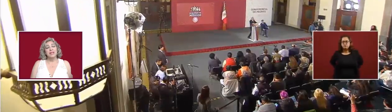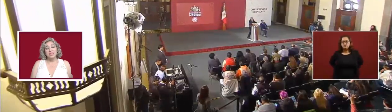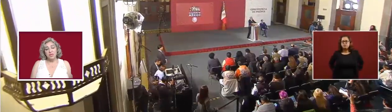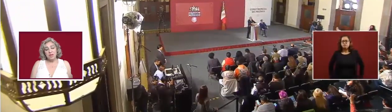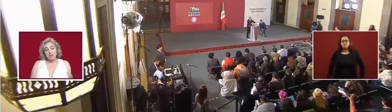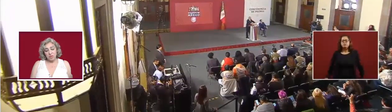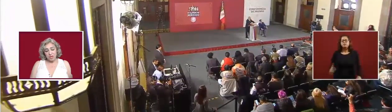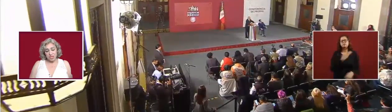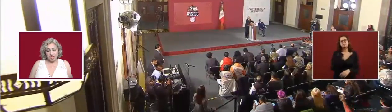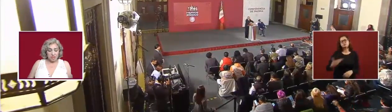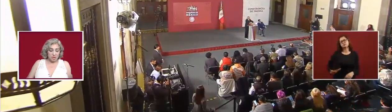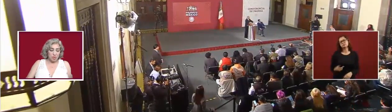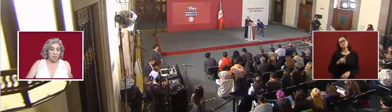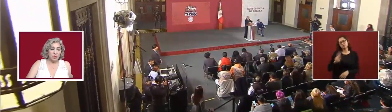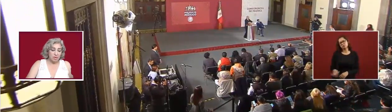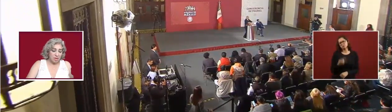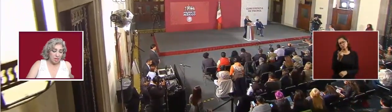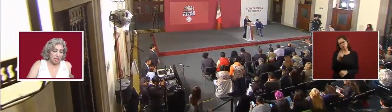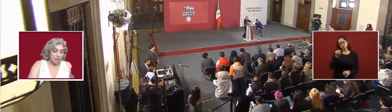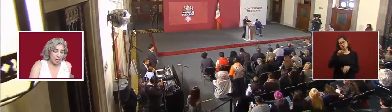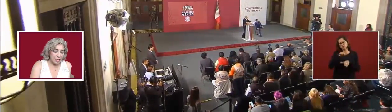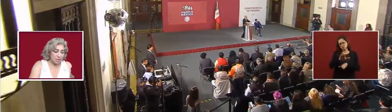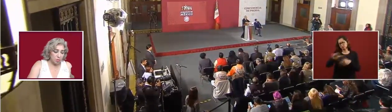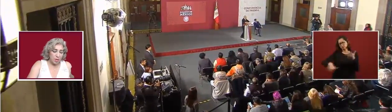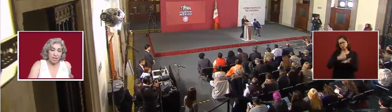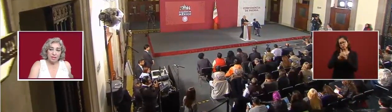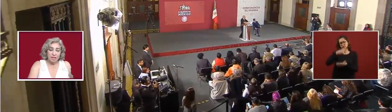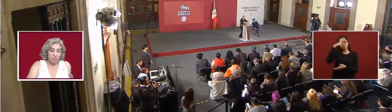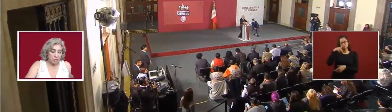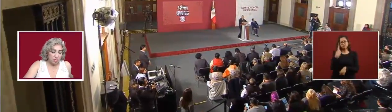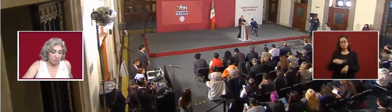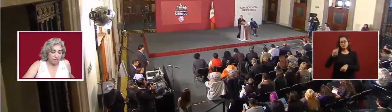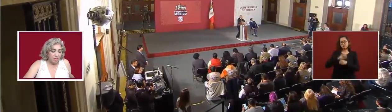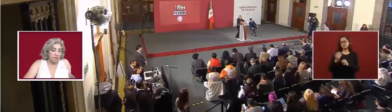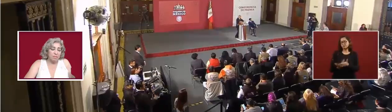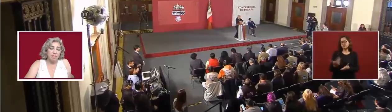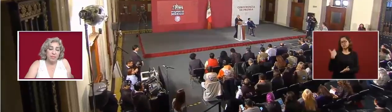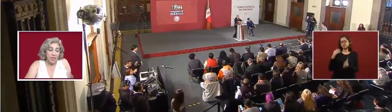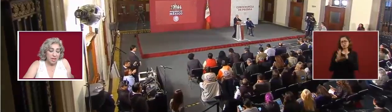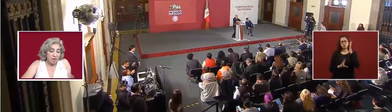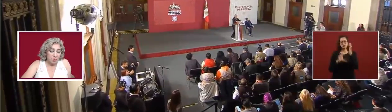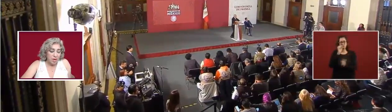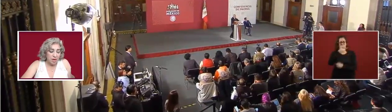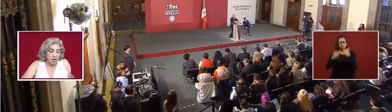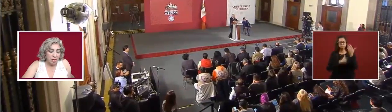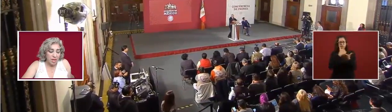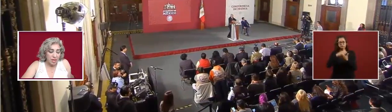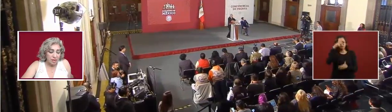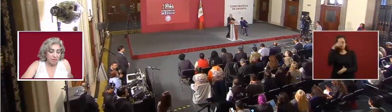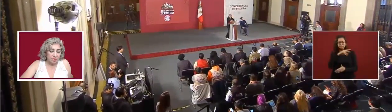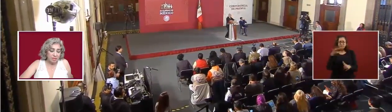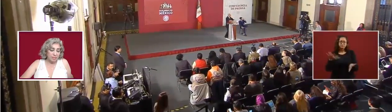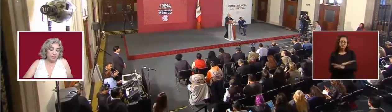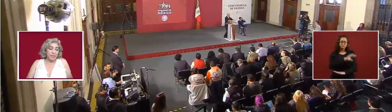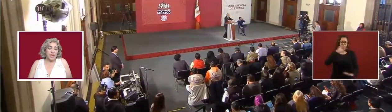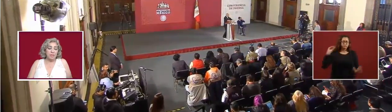So another question. Last week, there was a reform regarding,